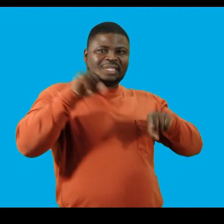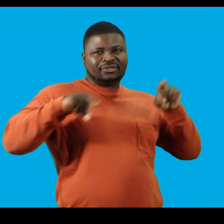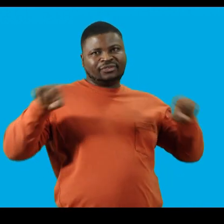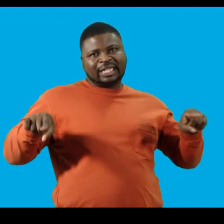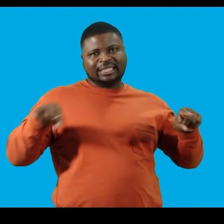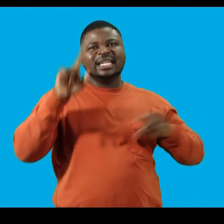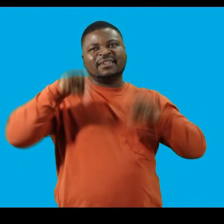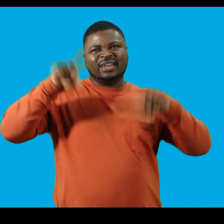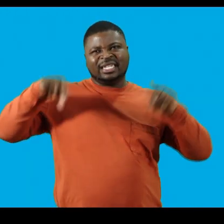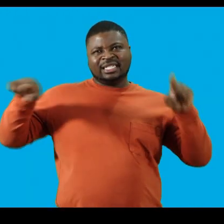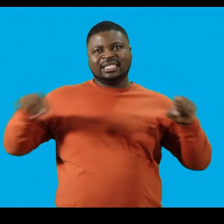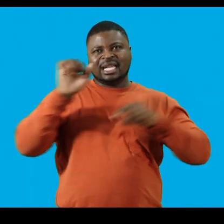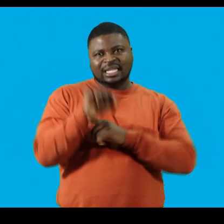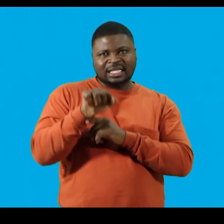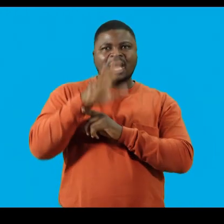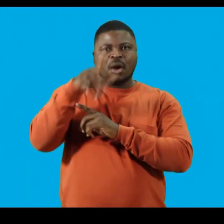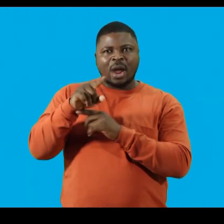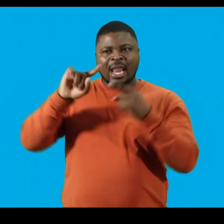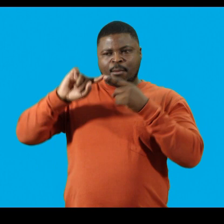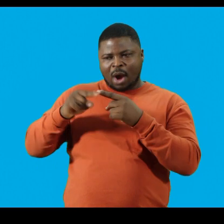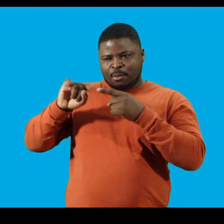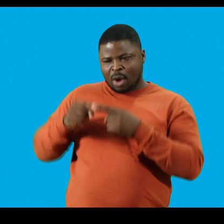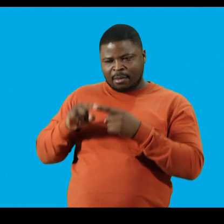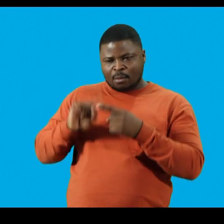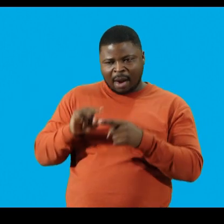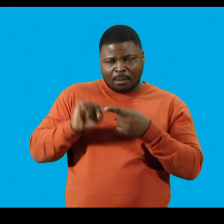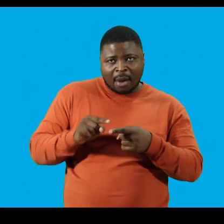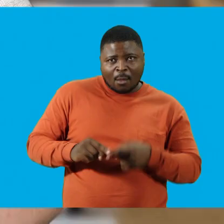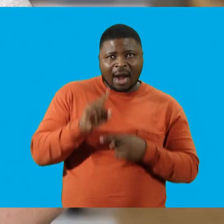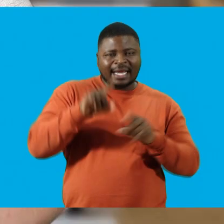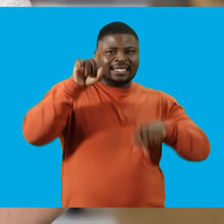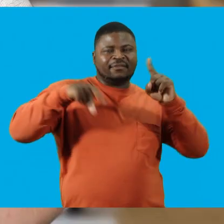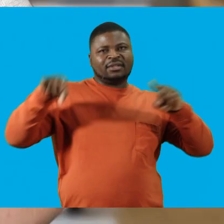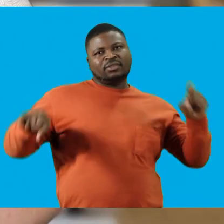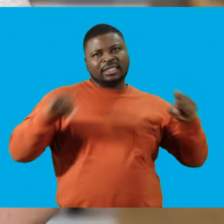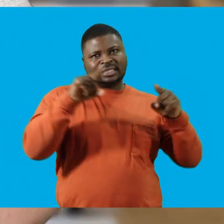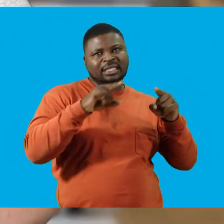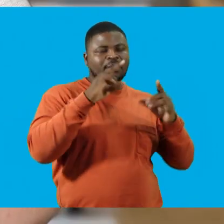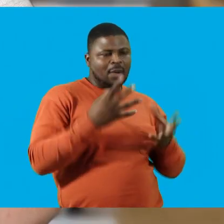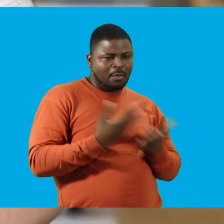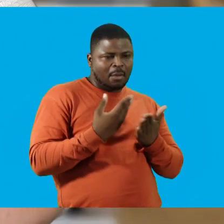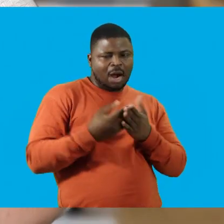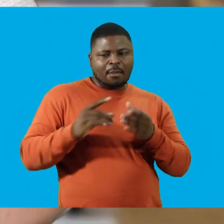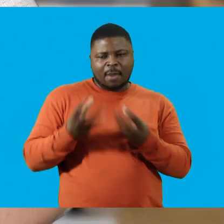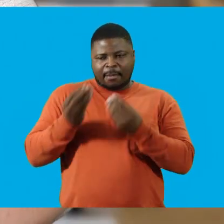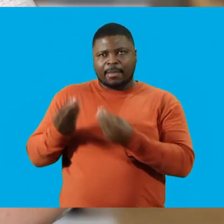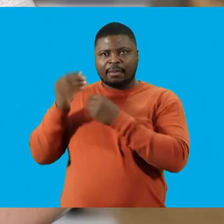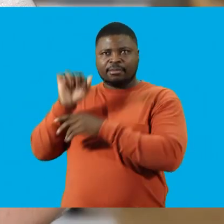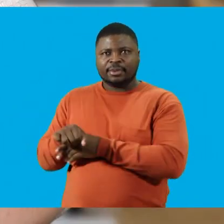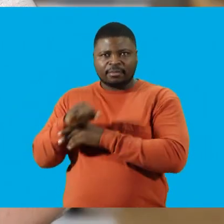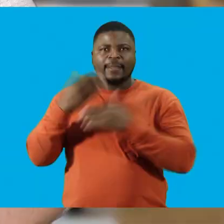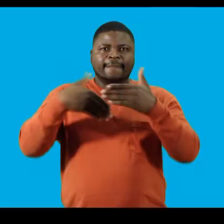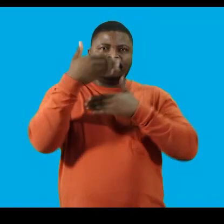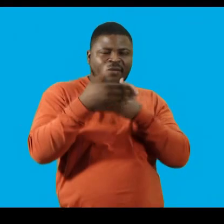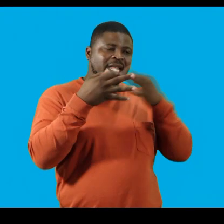Differentiate is where you are going to point out the differences in the categories. And then when you get